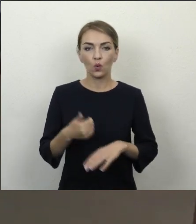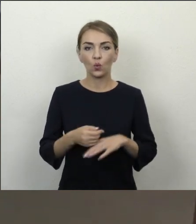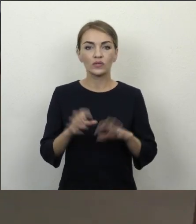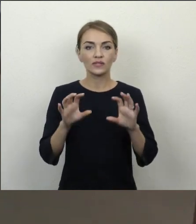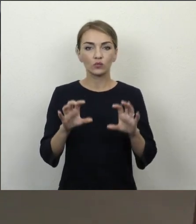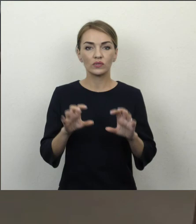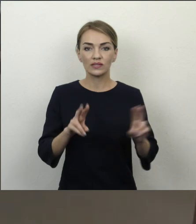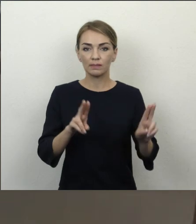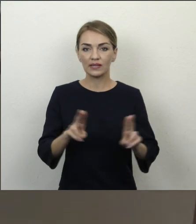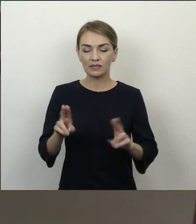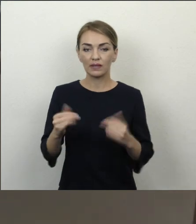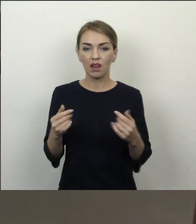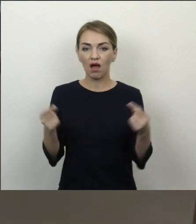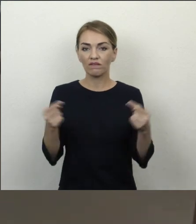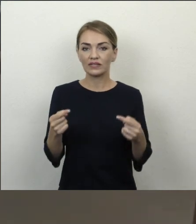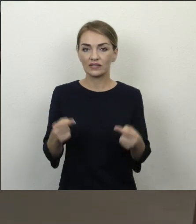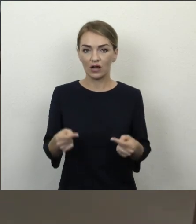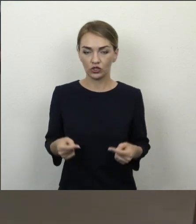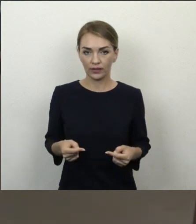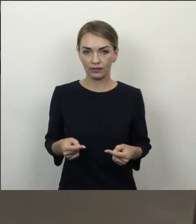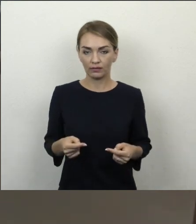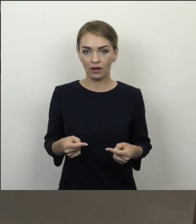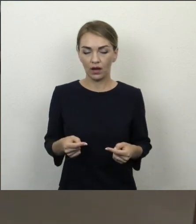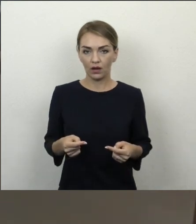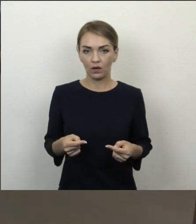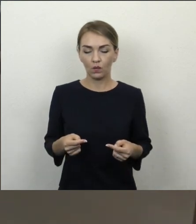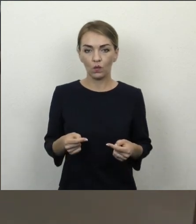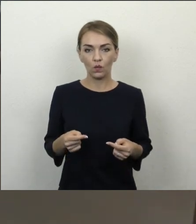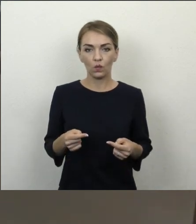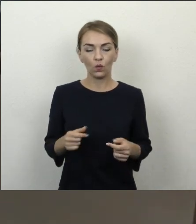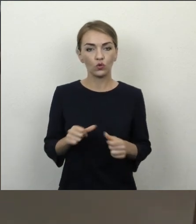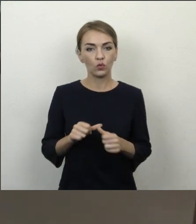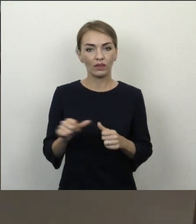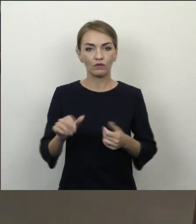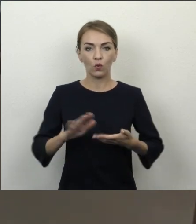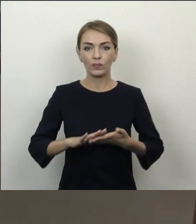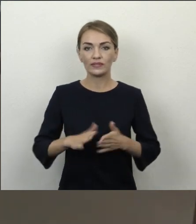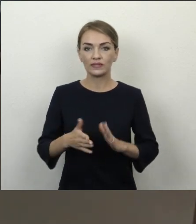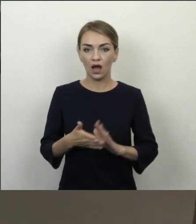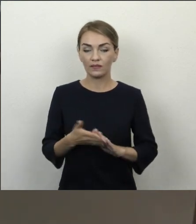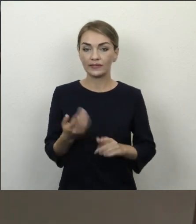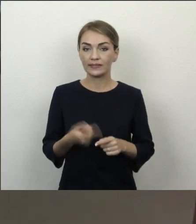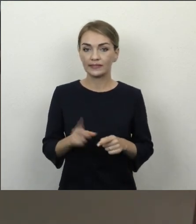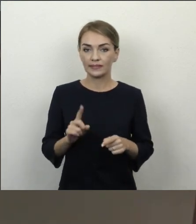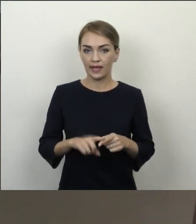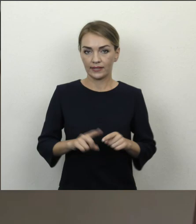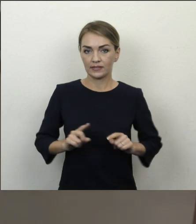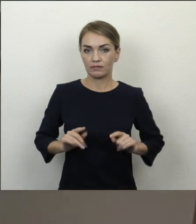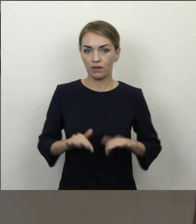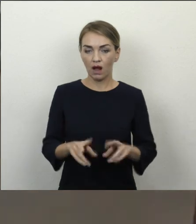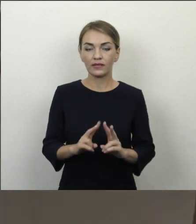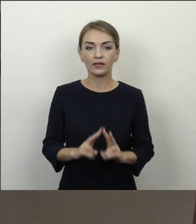define the special circumstances in the case which is heard in our court.